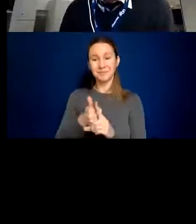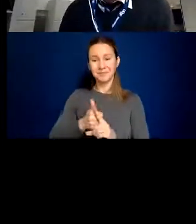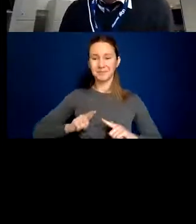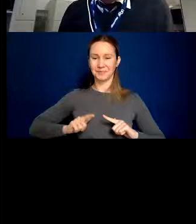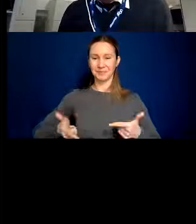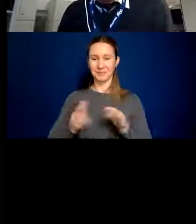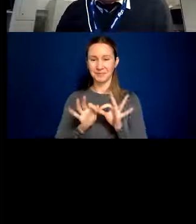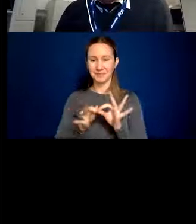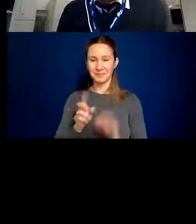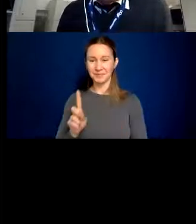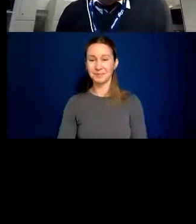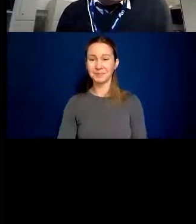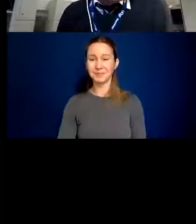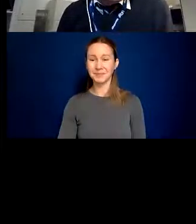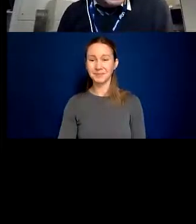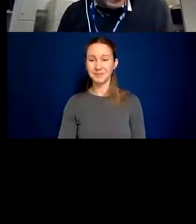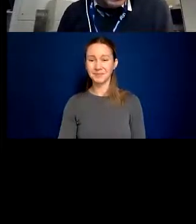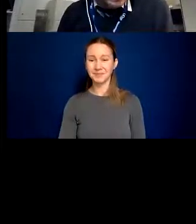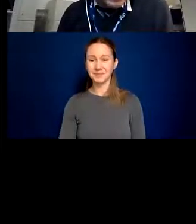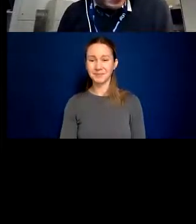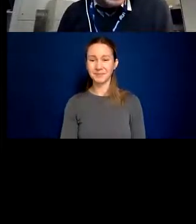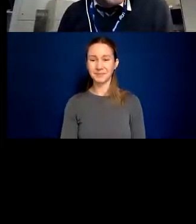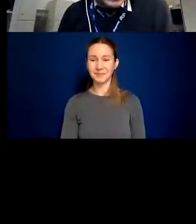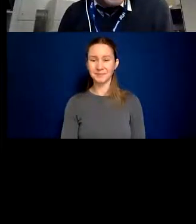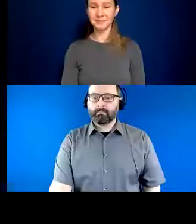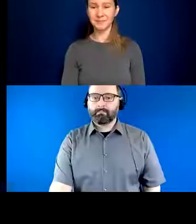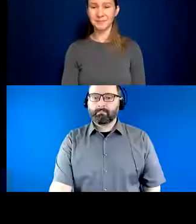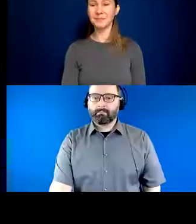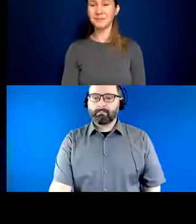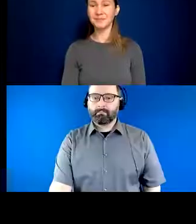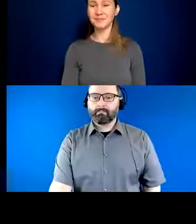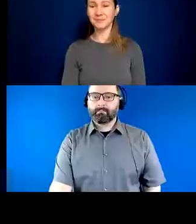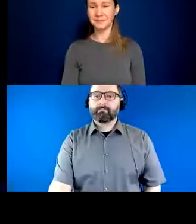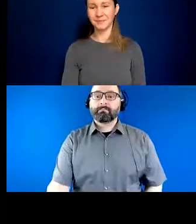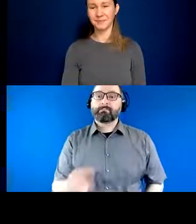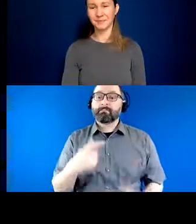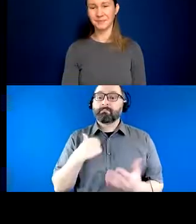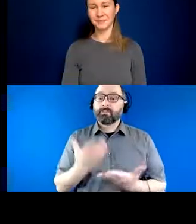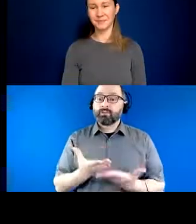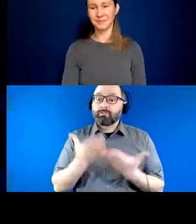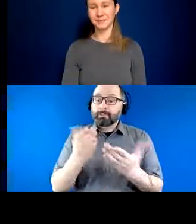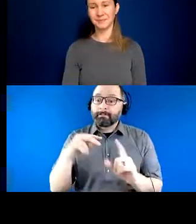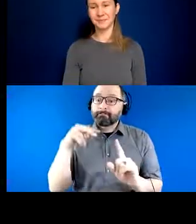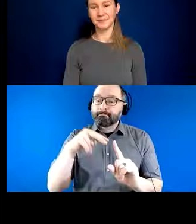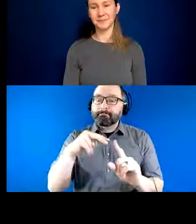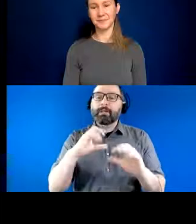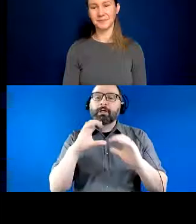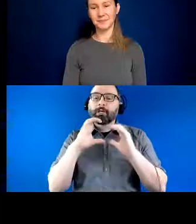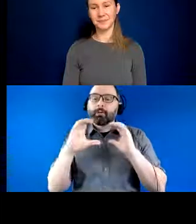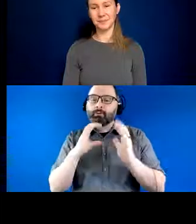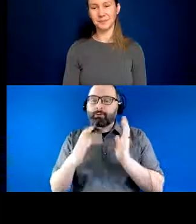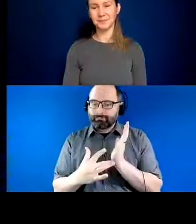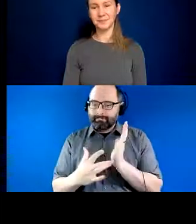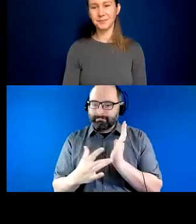The communication is very important. I recommend that you spend some time looking at communication techniques, pay attention to the